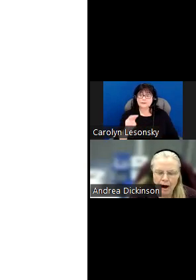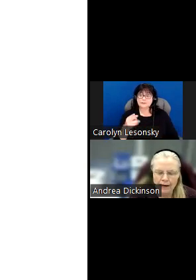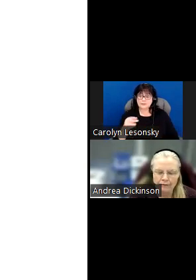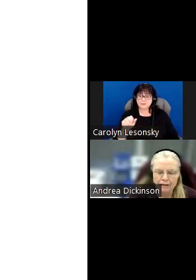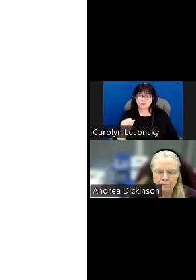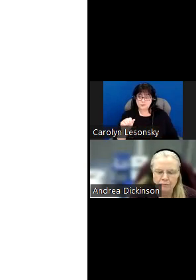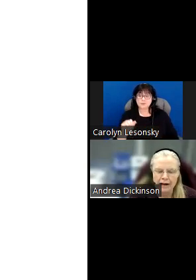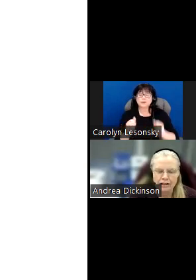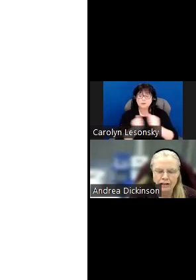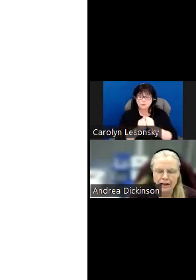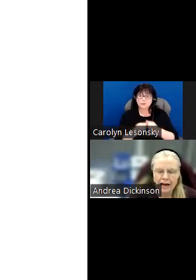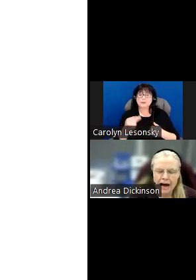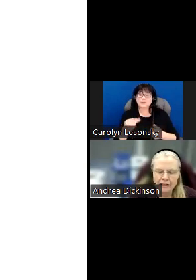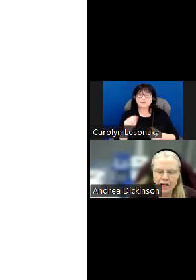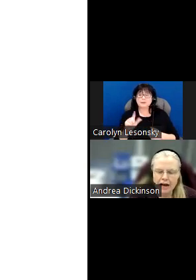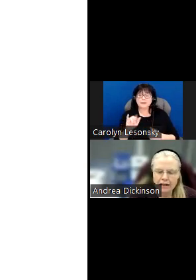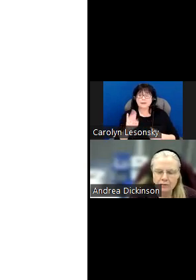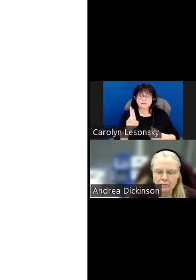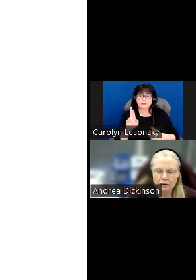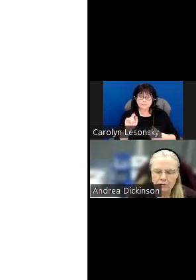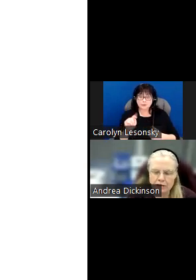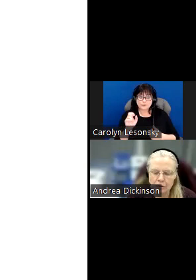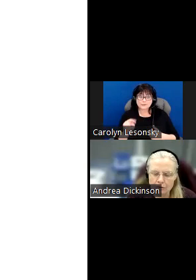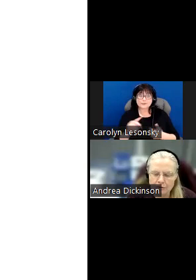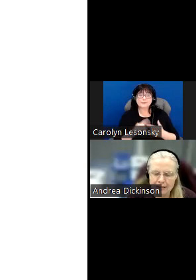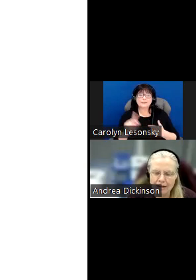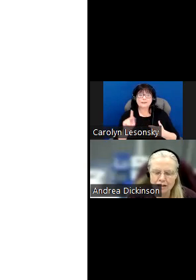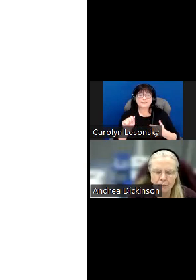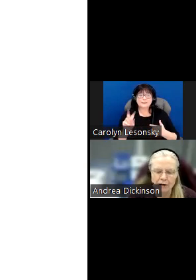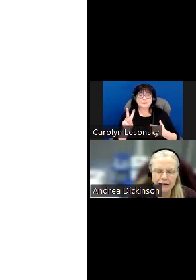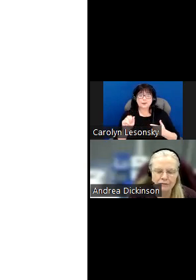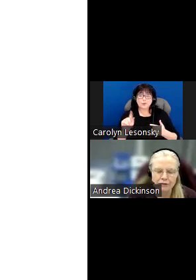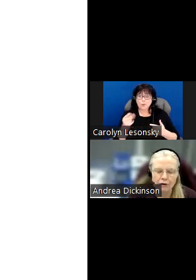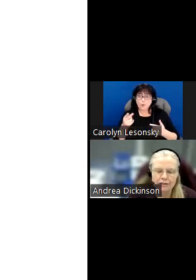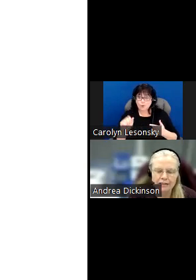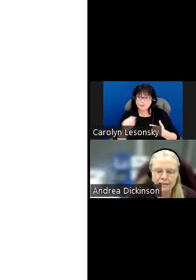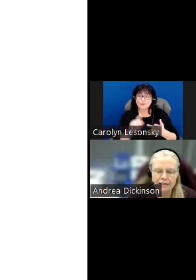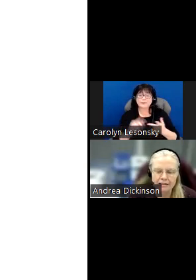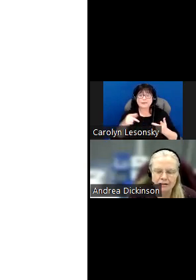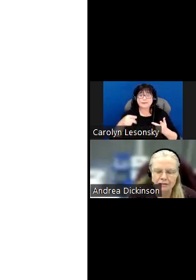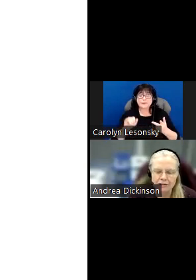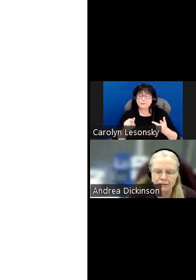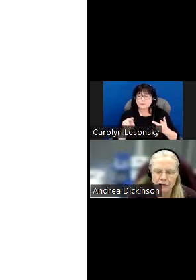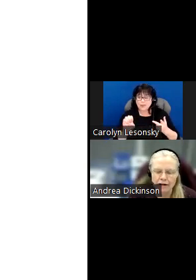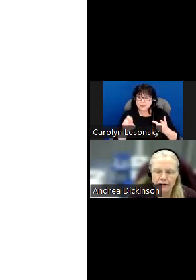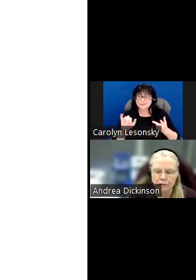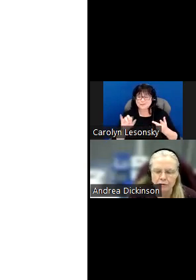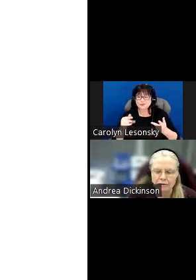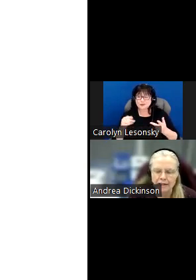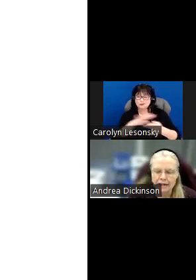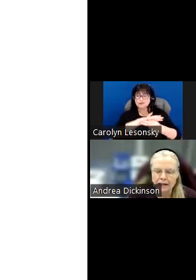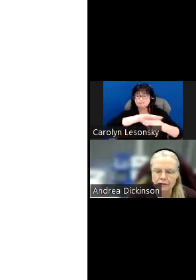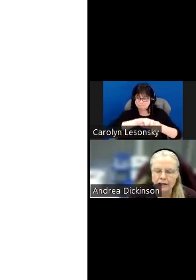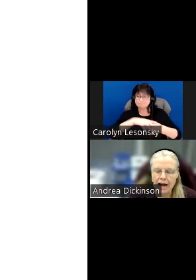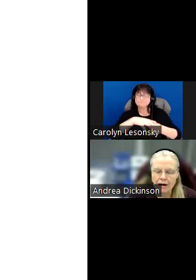Kawartha, Pine Ridge branch. Jack has worked with his local CMHA branch for over 16 years in a variety of